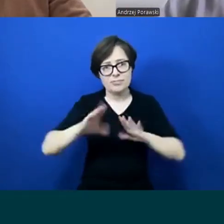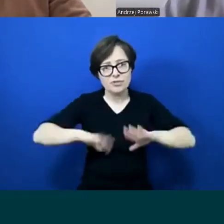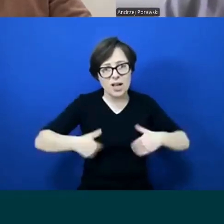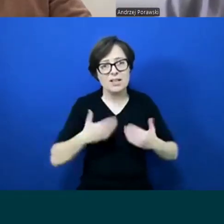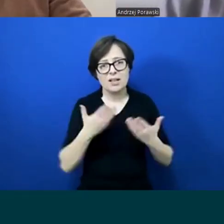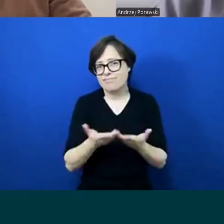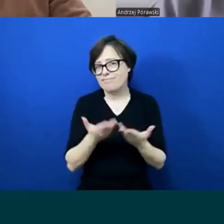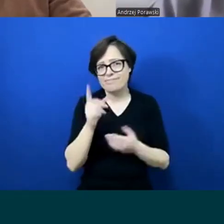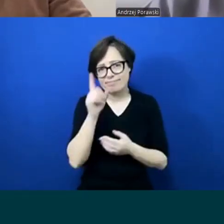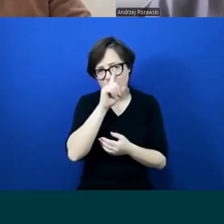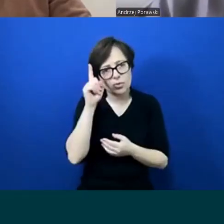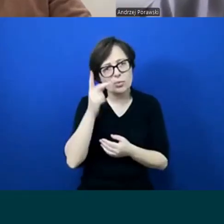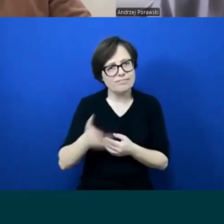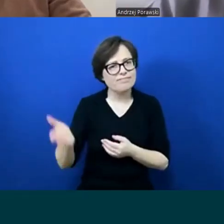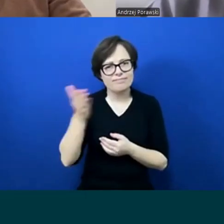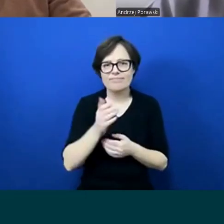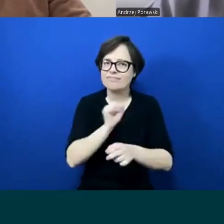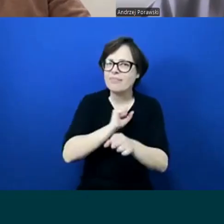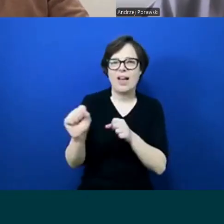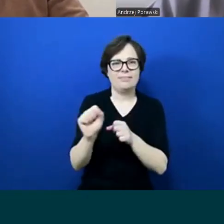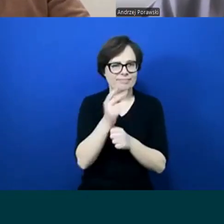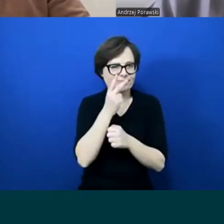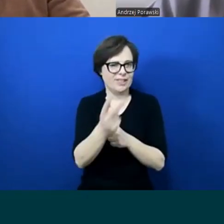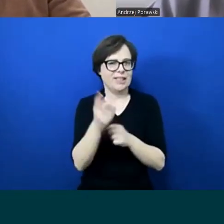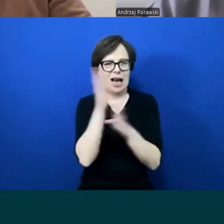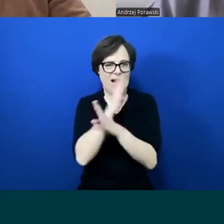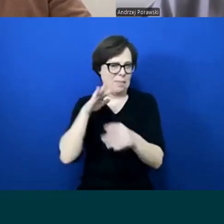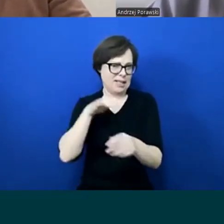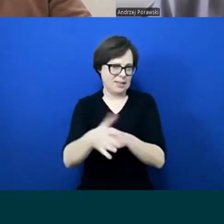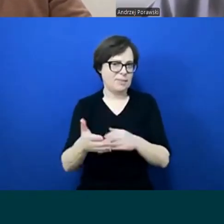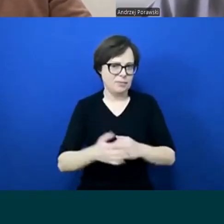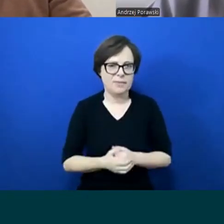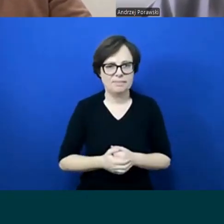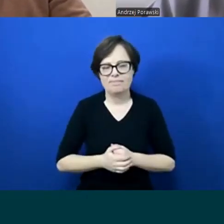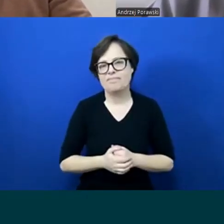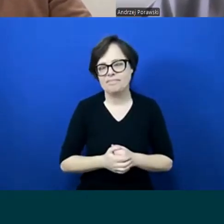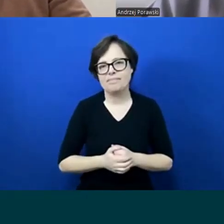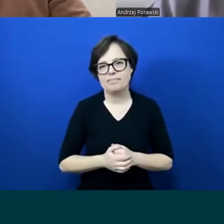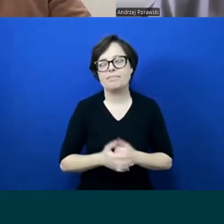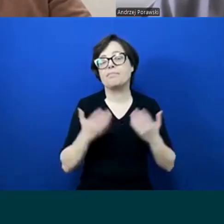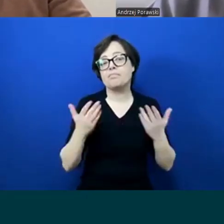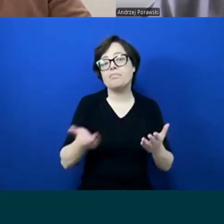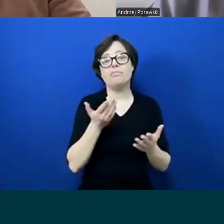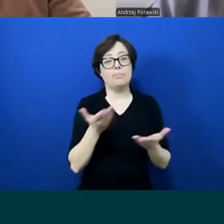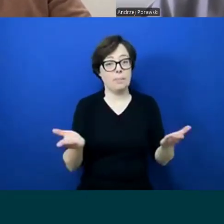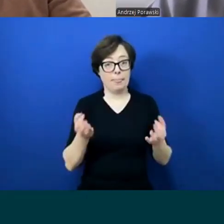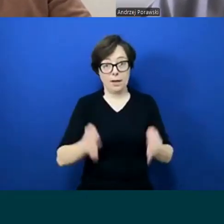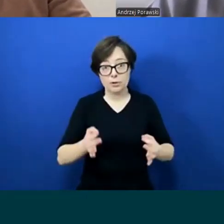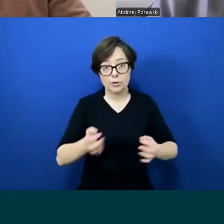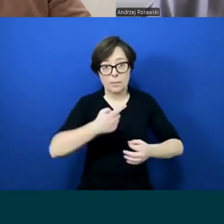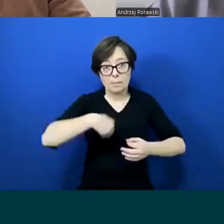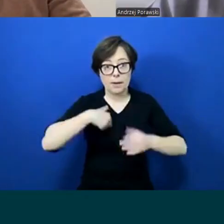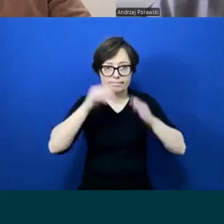manners of climate change impacts. So, since we are focusing today on heat and heavy